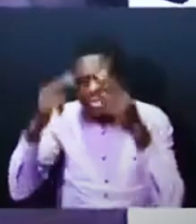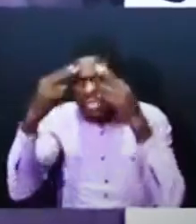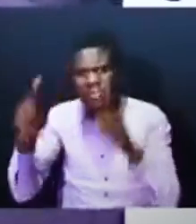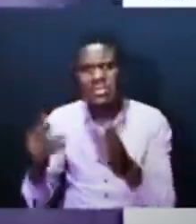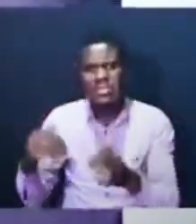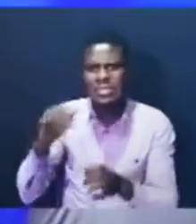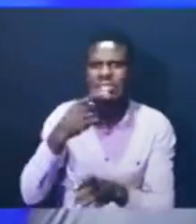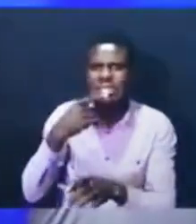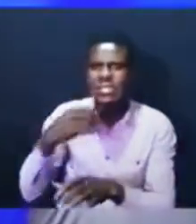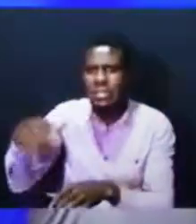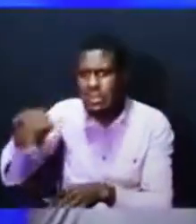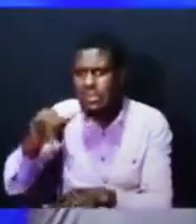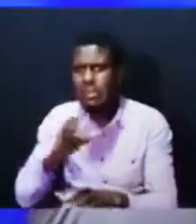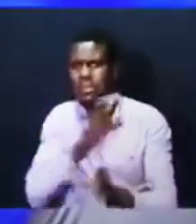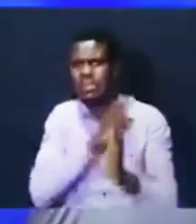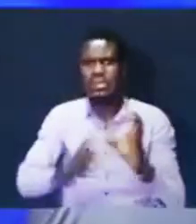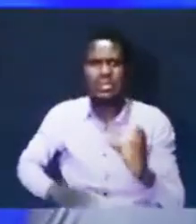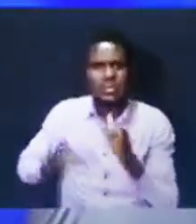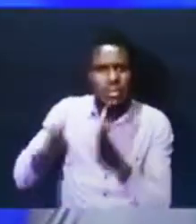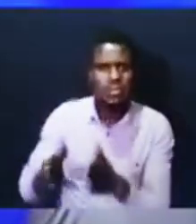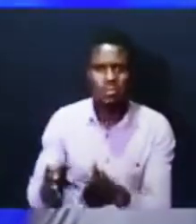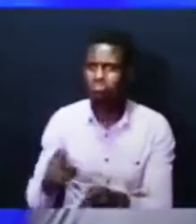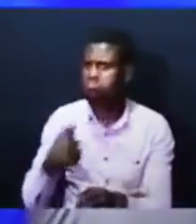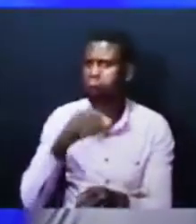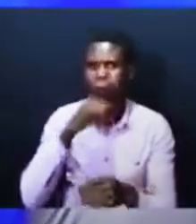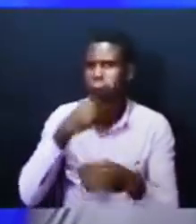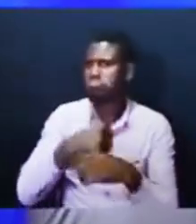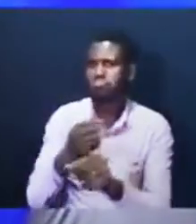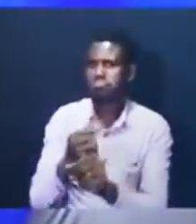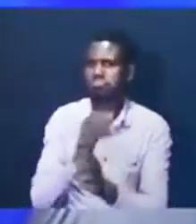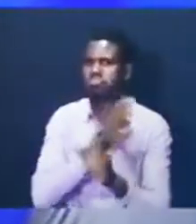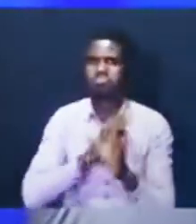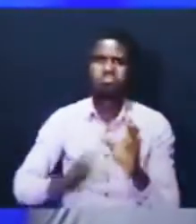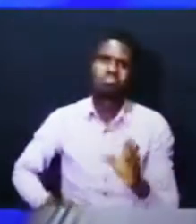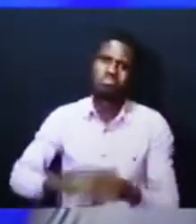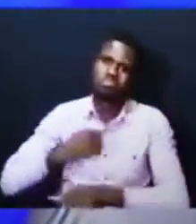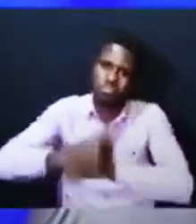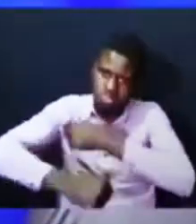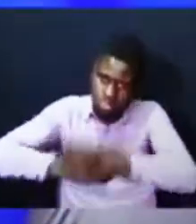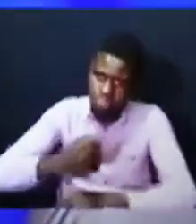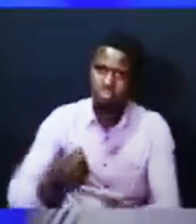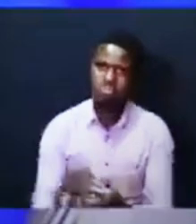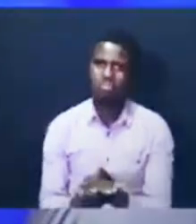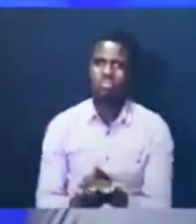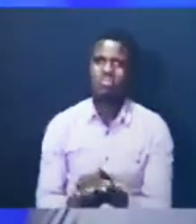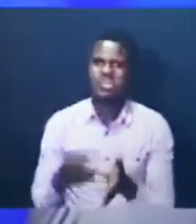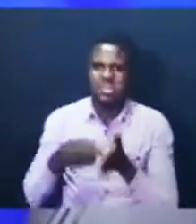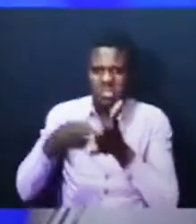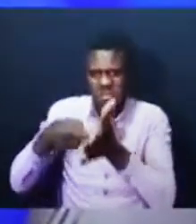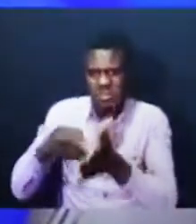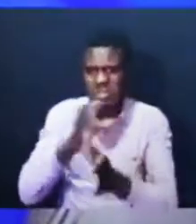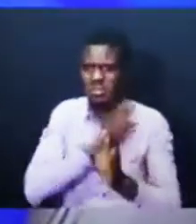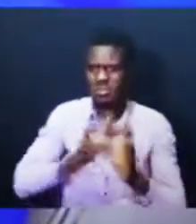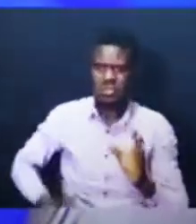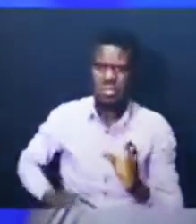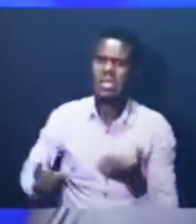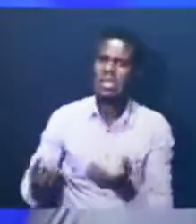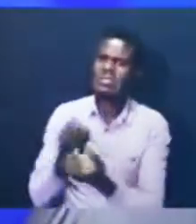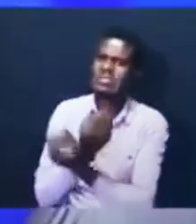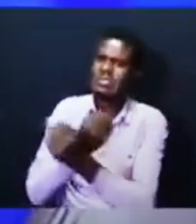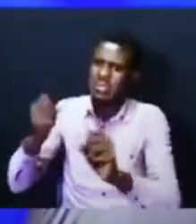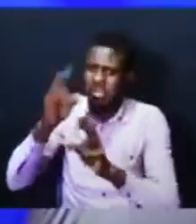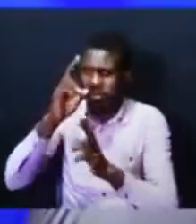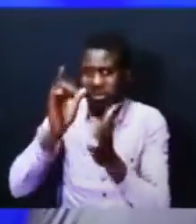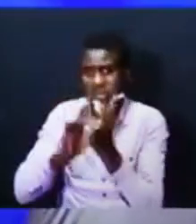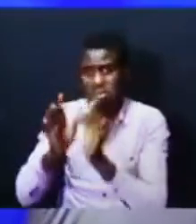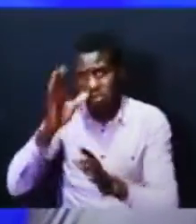Christians. Don't allow Christ to suffer. Stand in, take action, take the blues, save the honor of Jesus